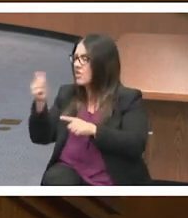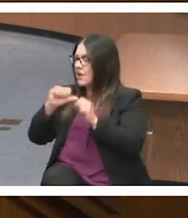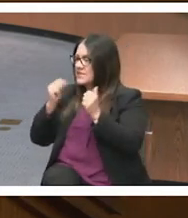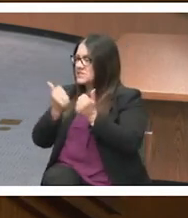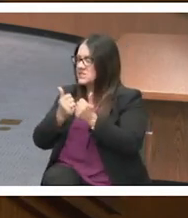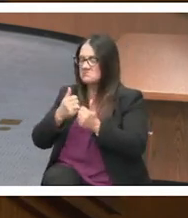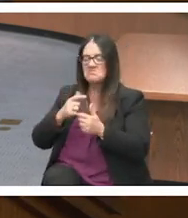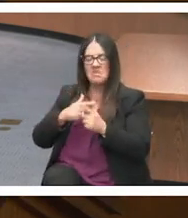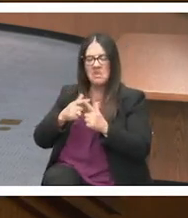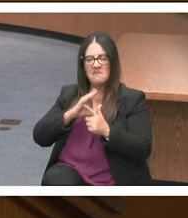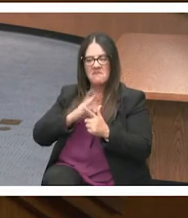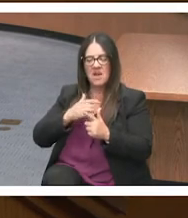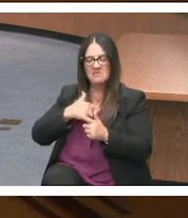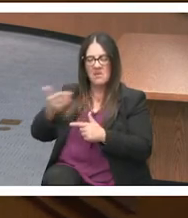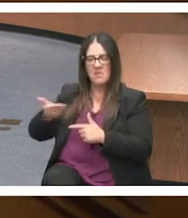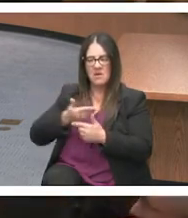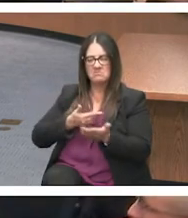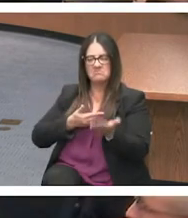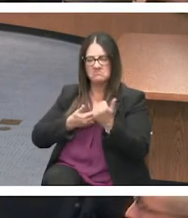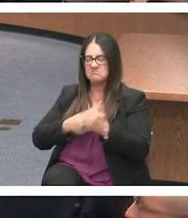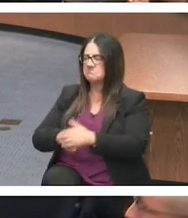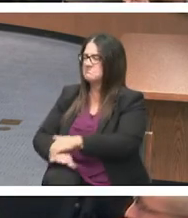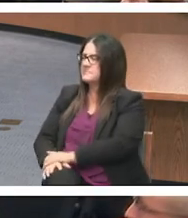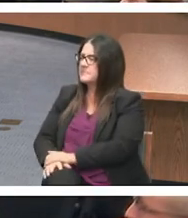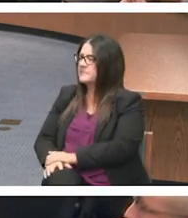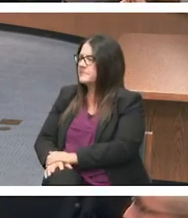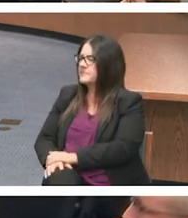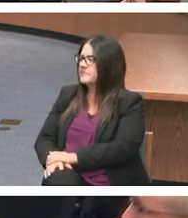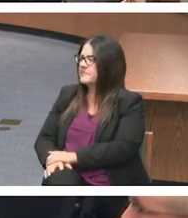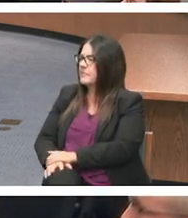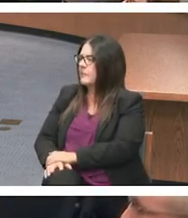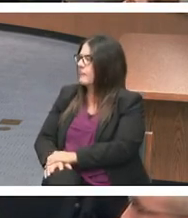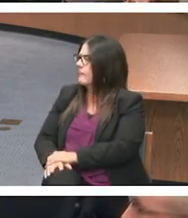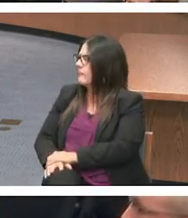that. Yeah.